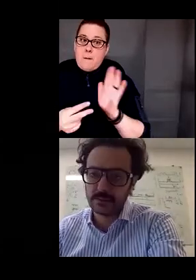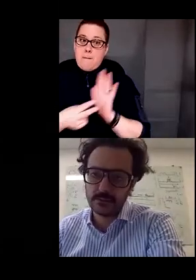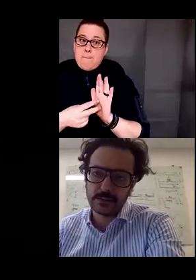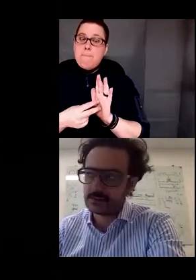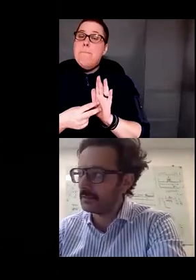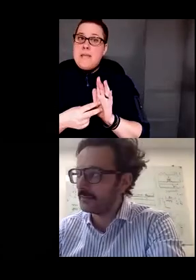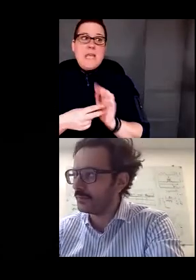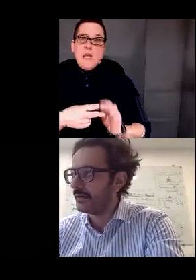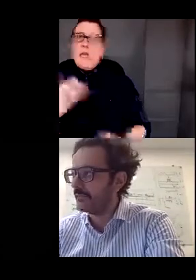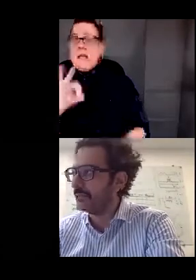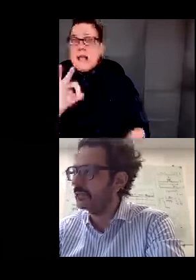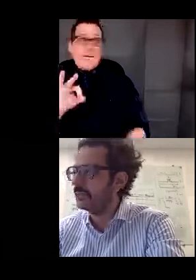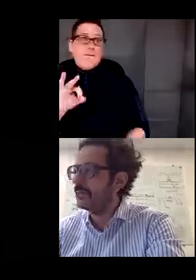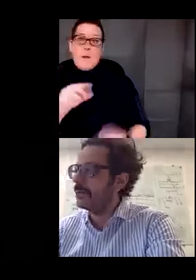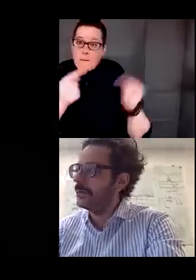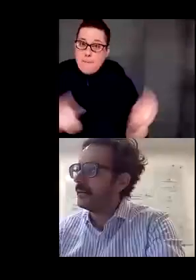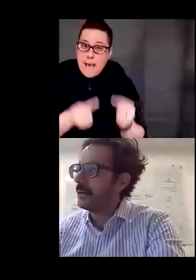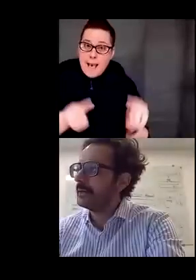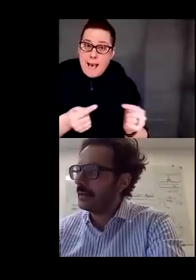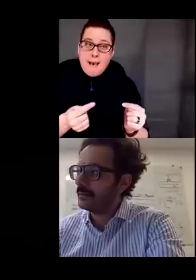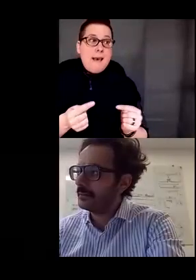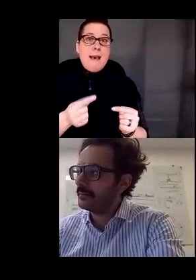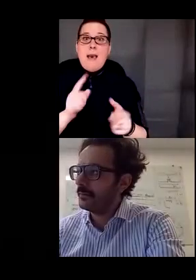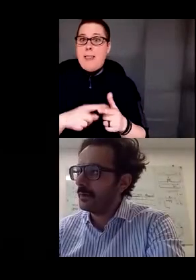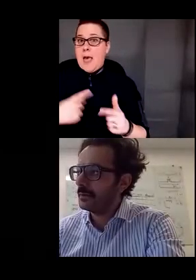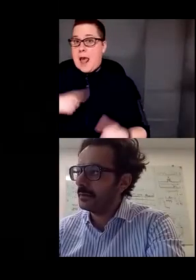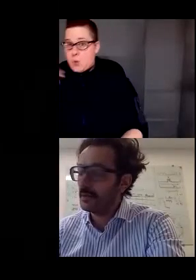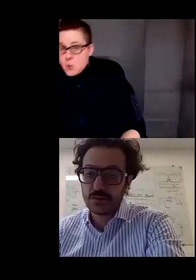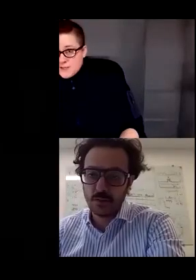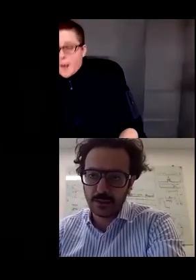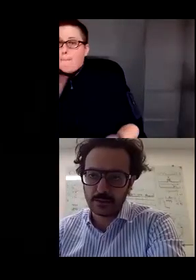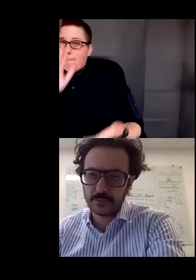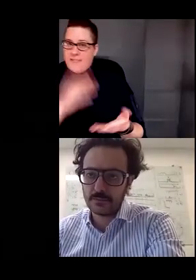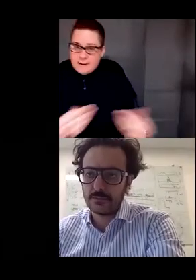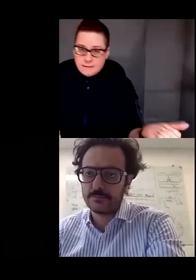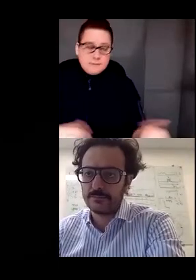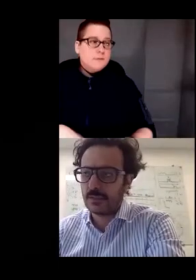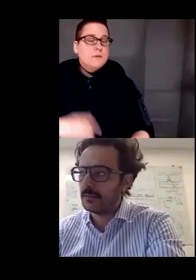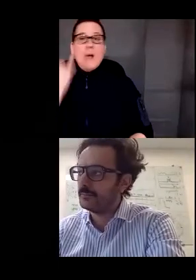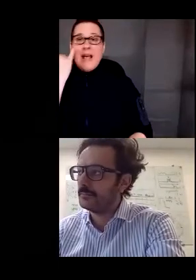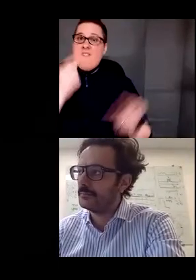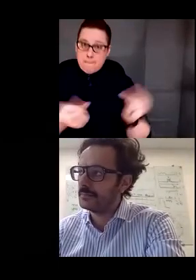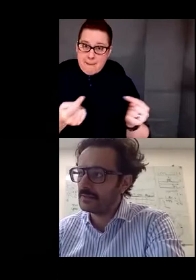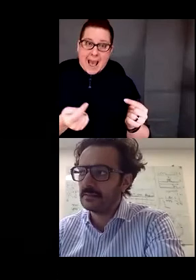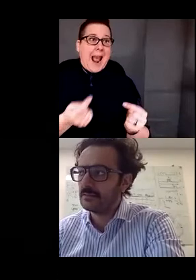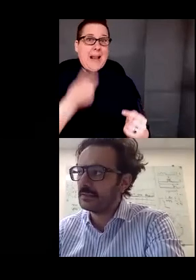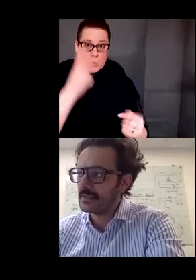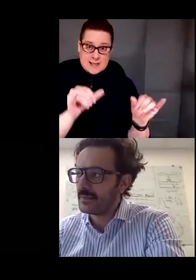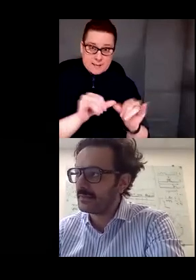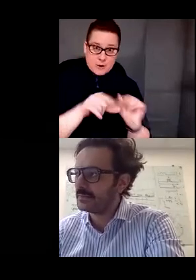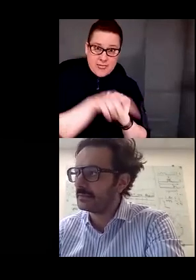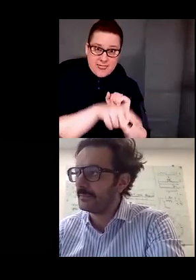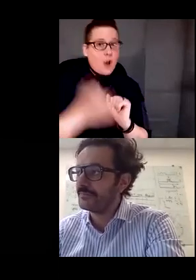there is signal, let's say if you have pain, and negative when there is no pain. So sensitivity